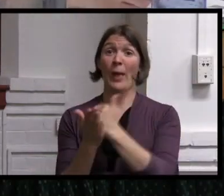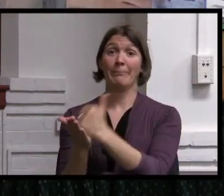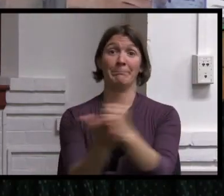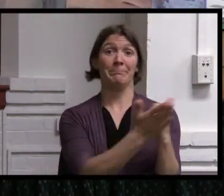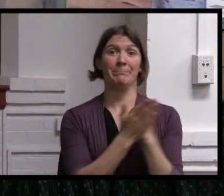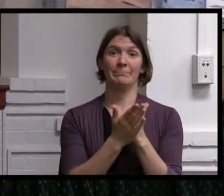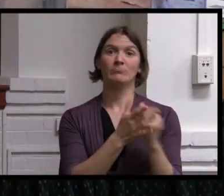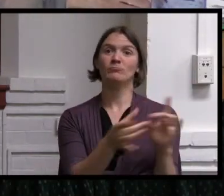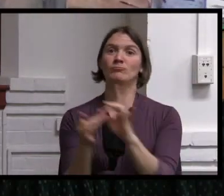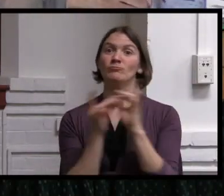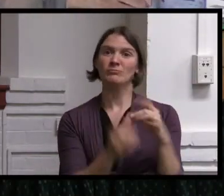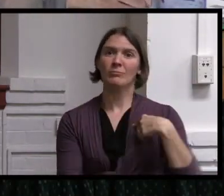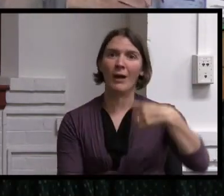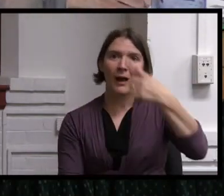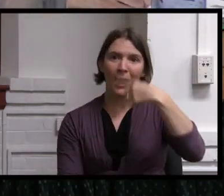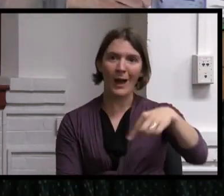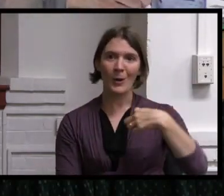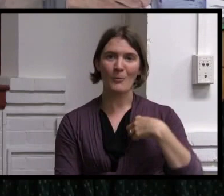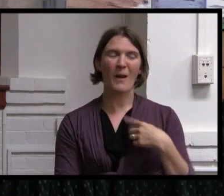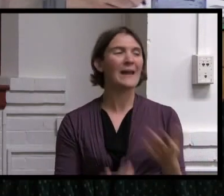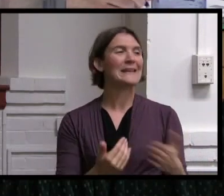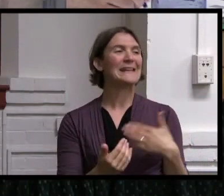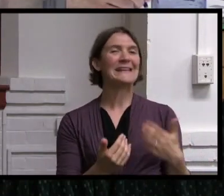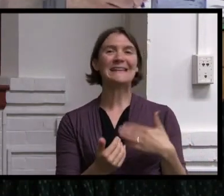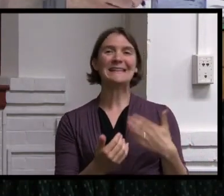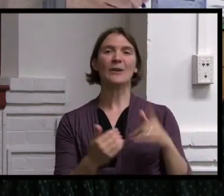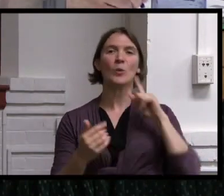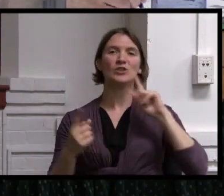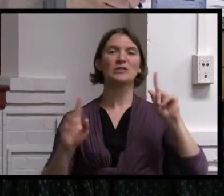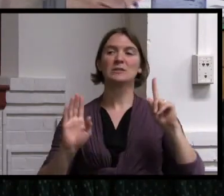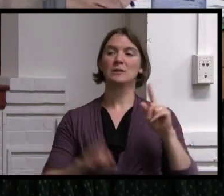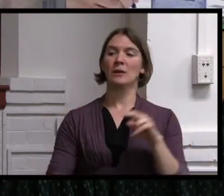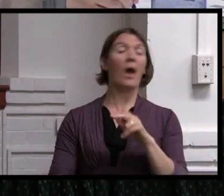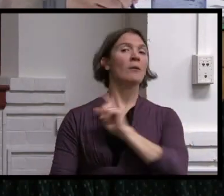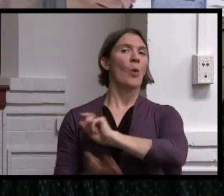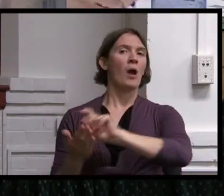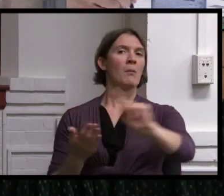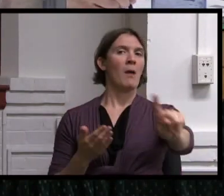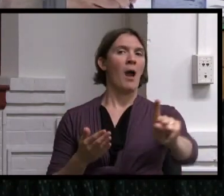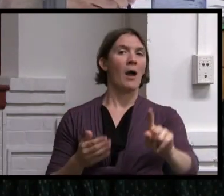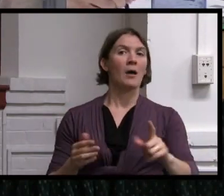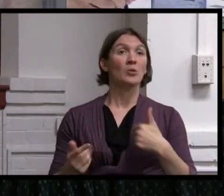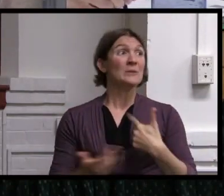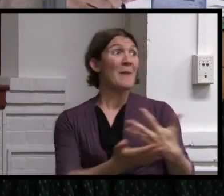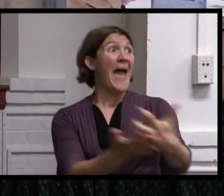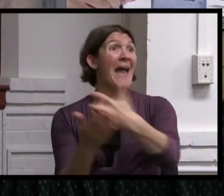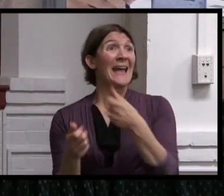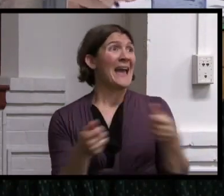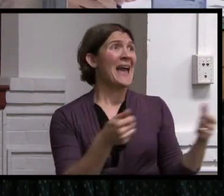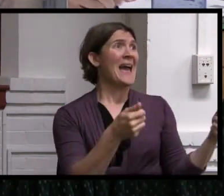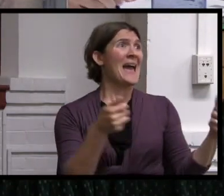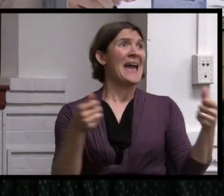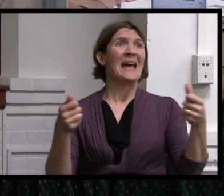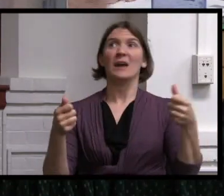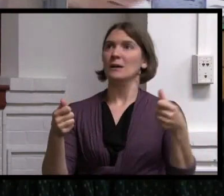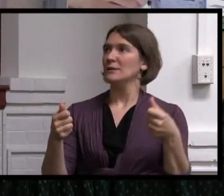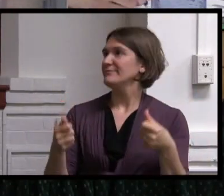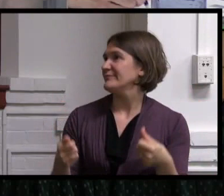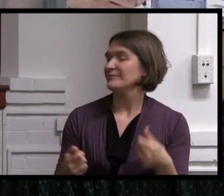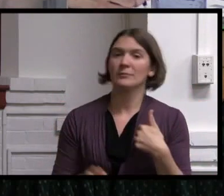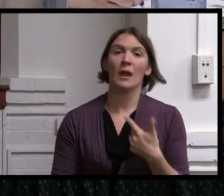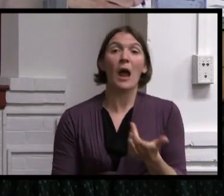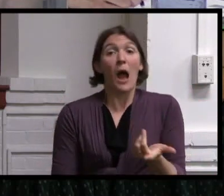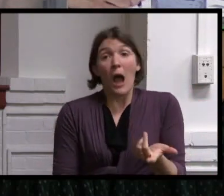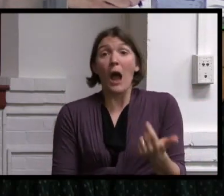and does that kind of work. I think it's easy when we walk by people to kind of lose sight of what might be going on, and